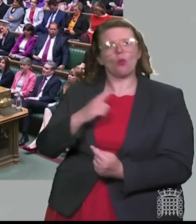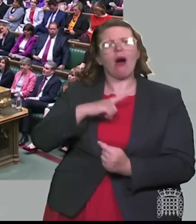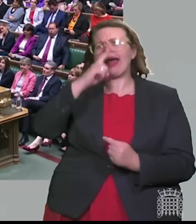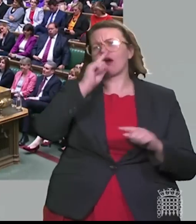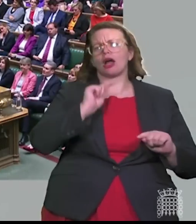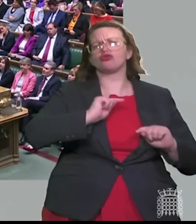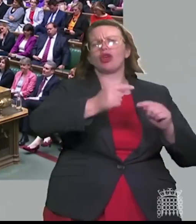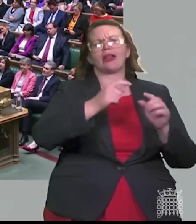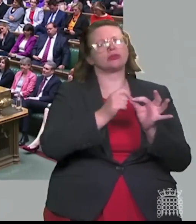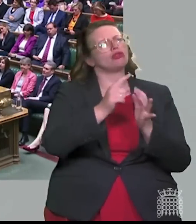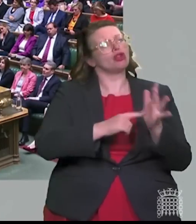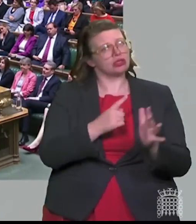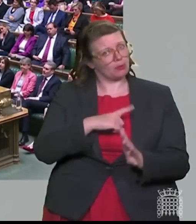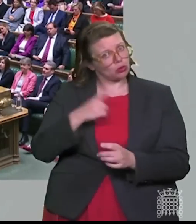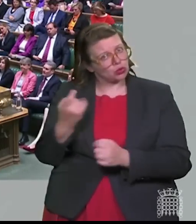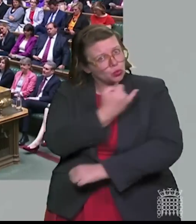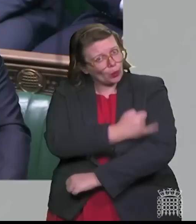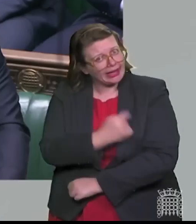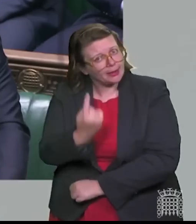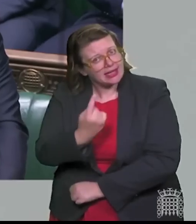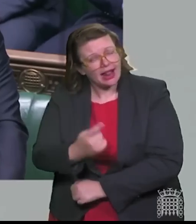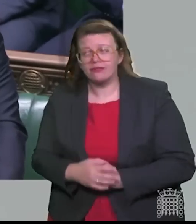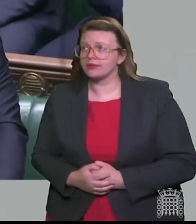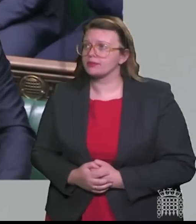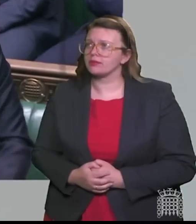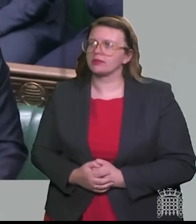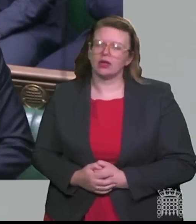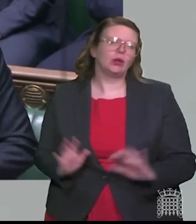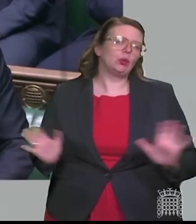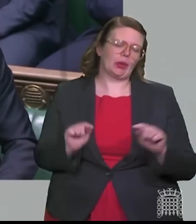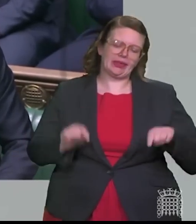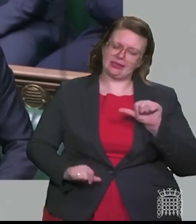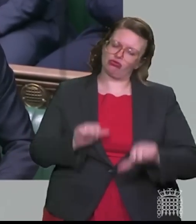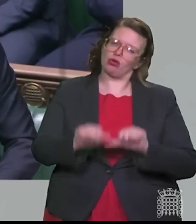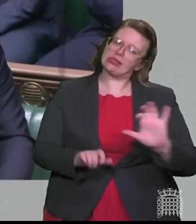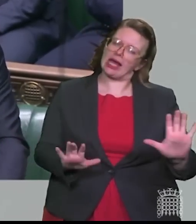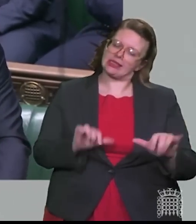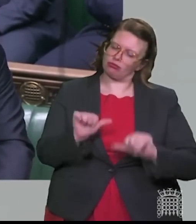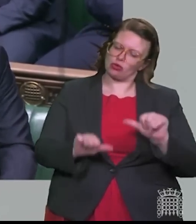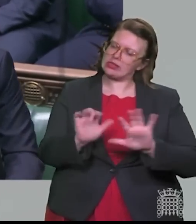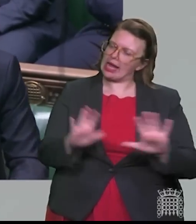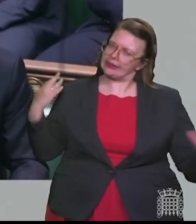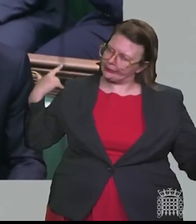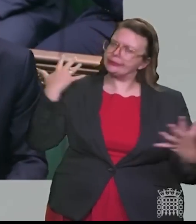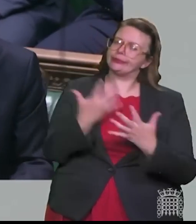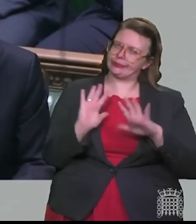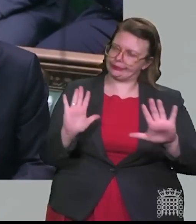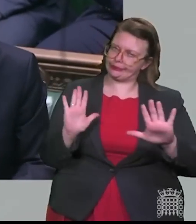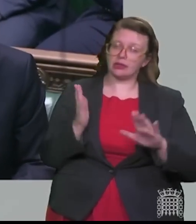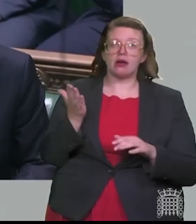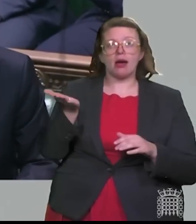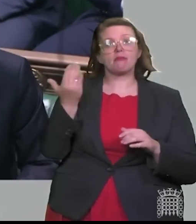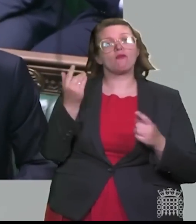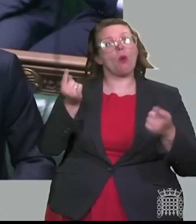Mr. Speaker, it's actually a long-established process across multiple administrations that former